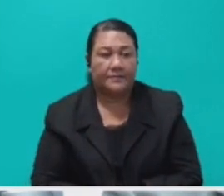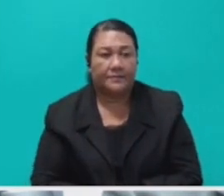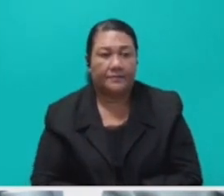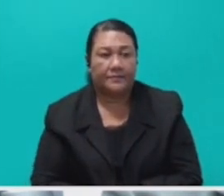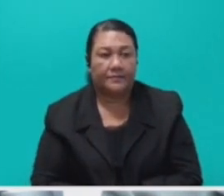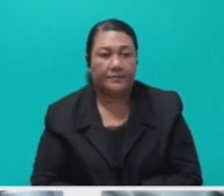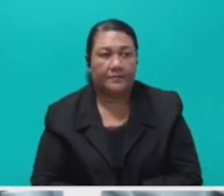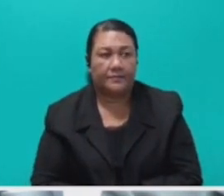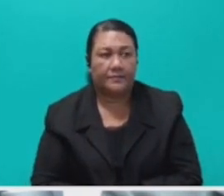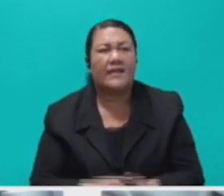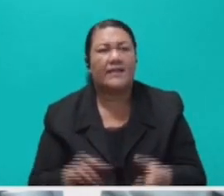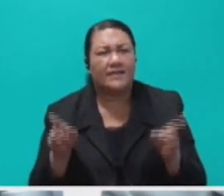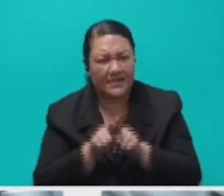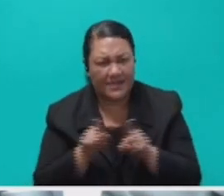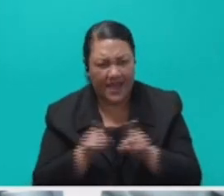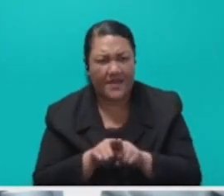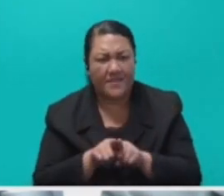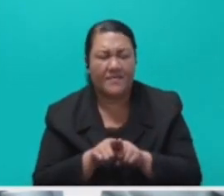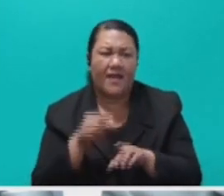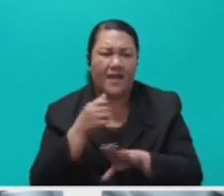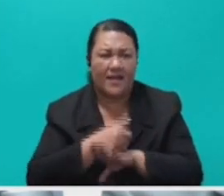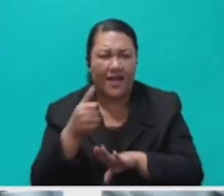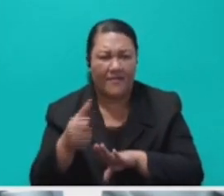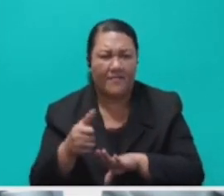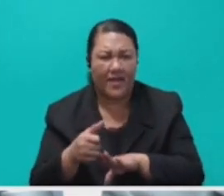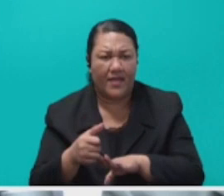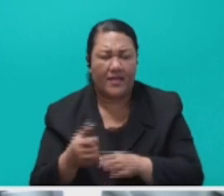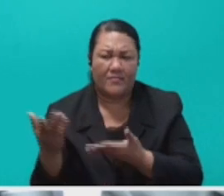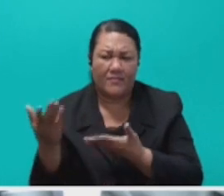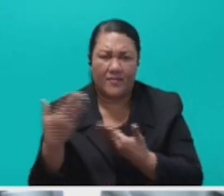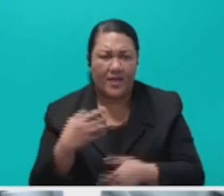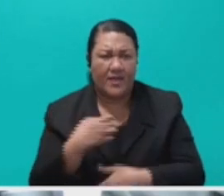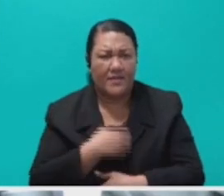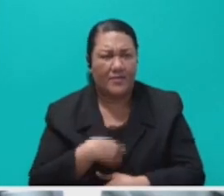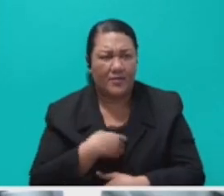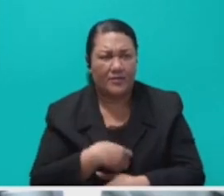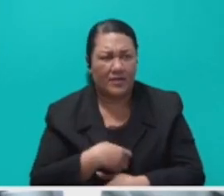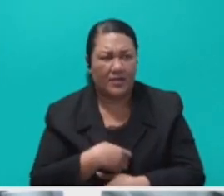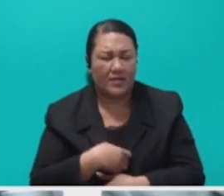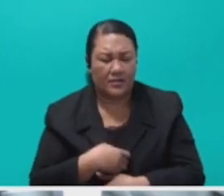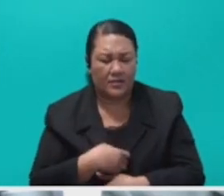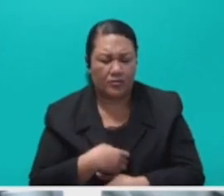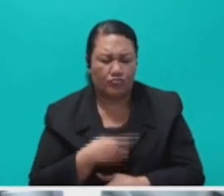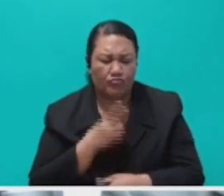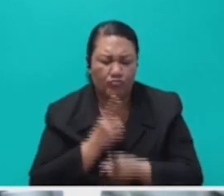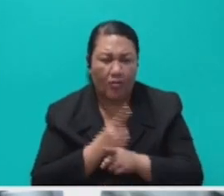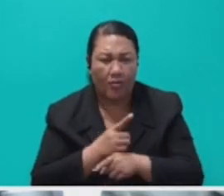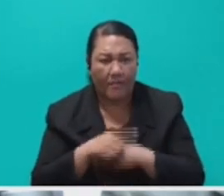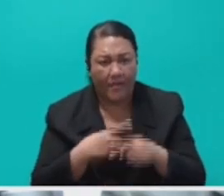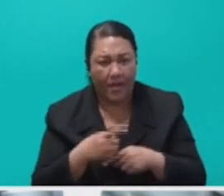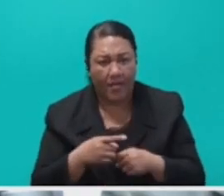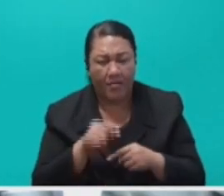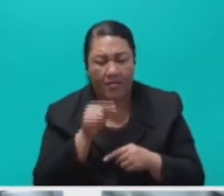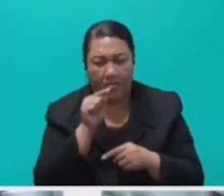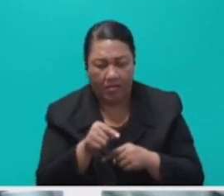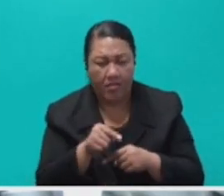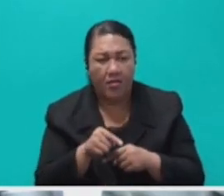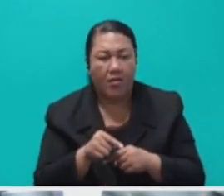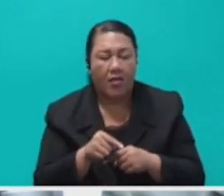is the same government that brings in a motion to set up Truth and Reconciliation Commission.